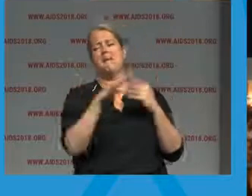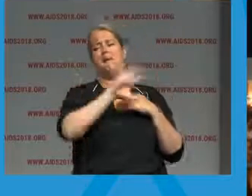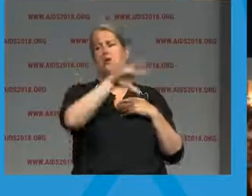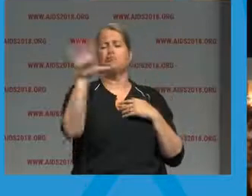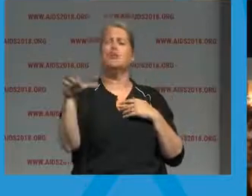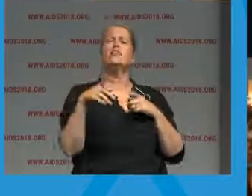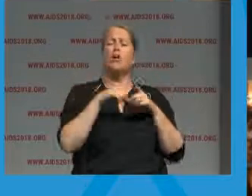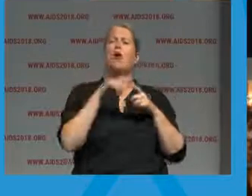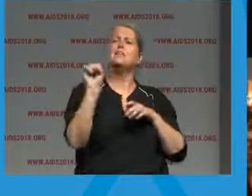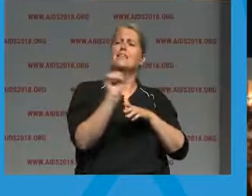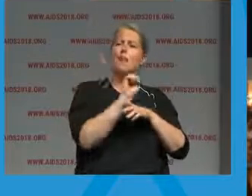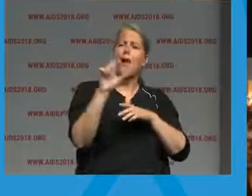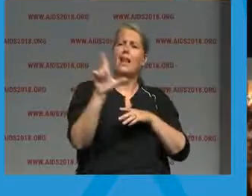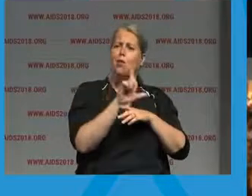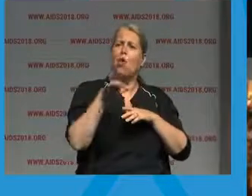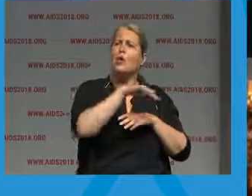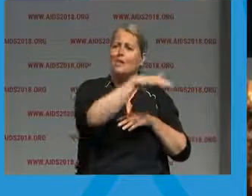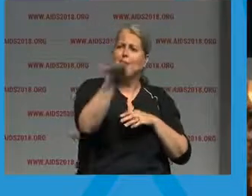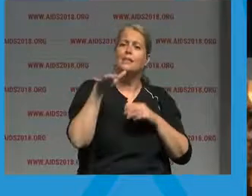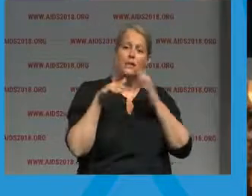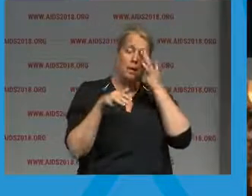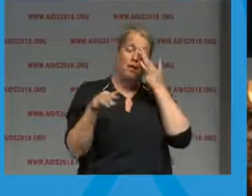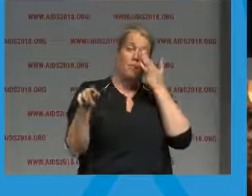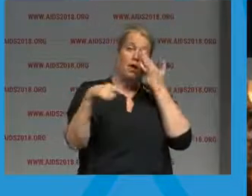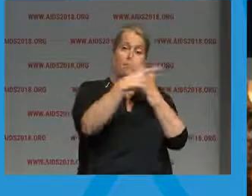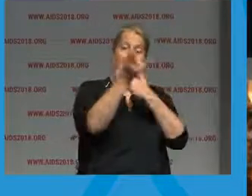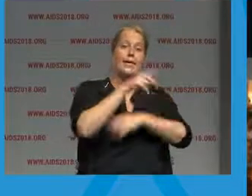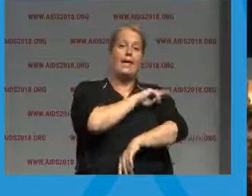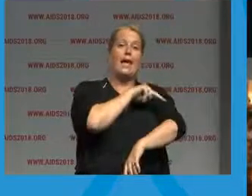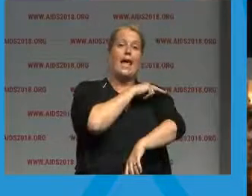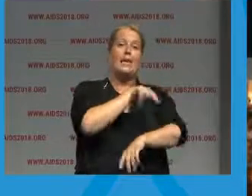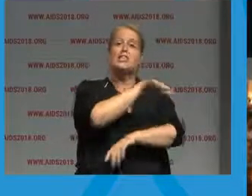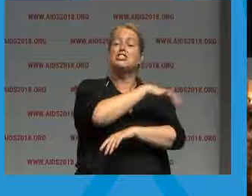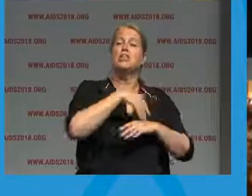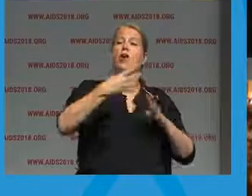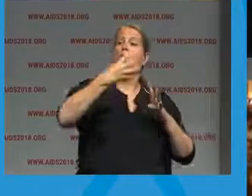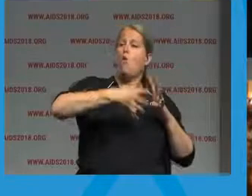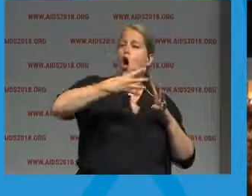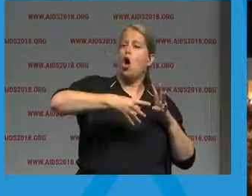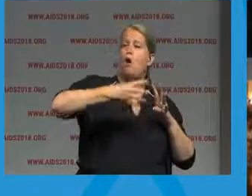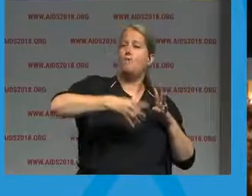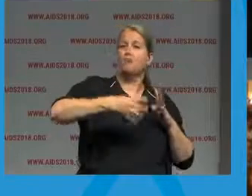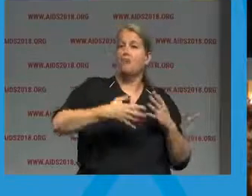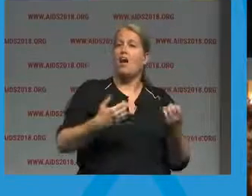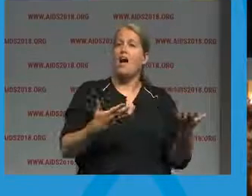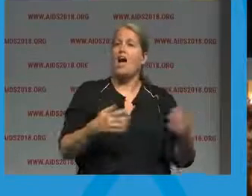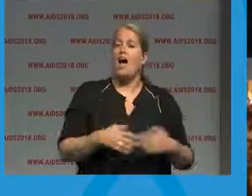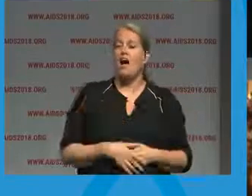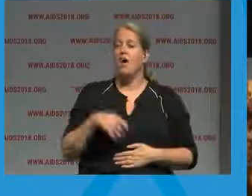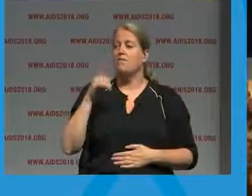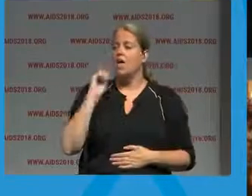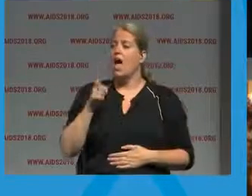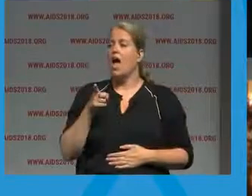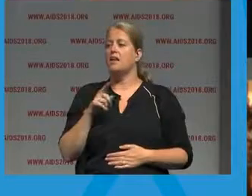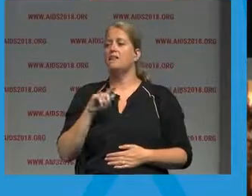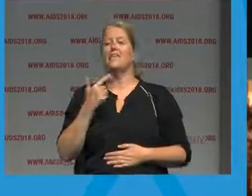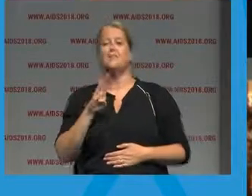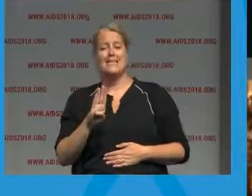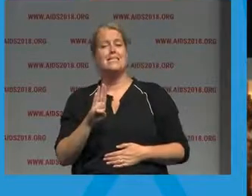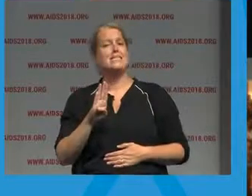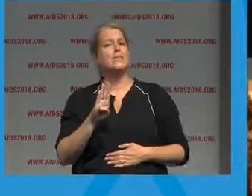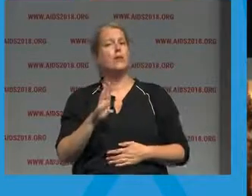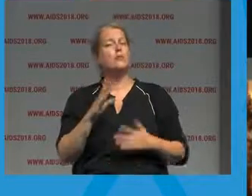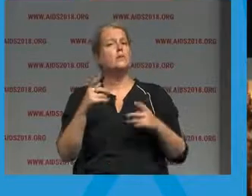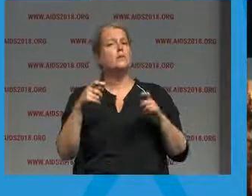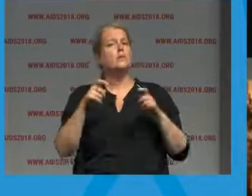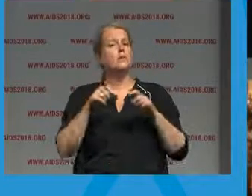of the clinics where we work, there is still no running water. And I think to fight TB, we know we're going to need nurses, and